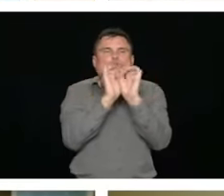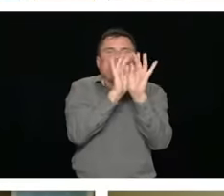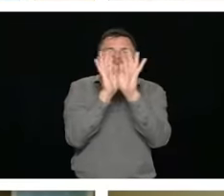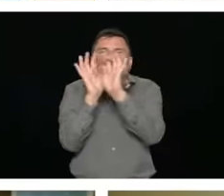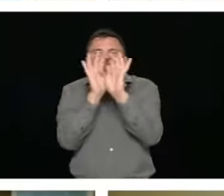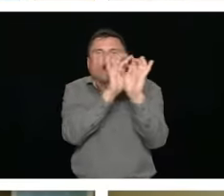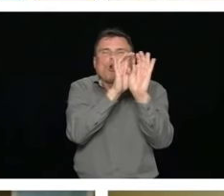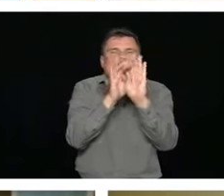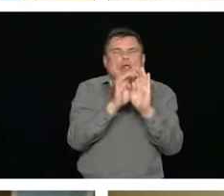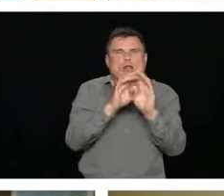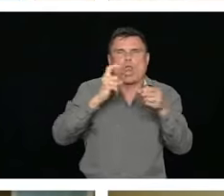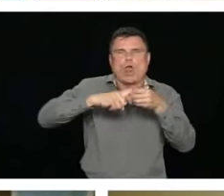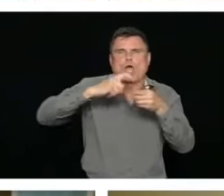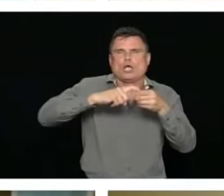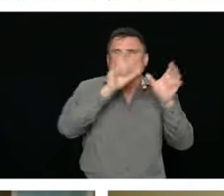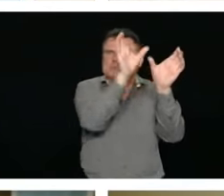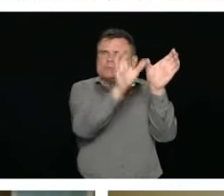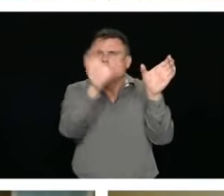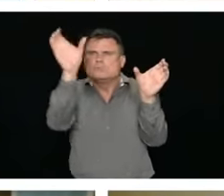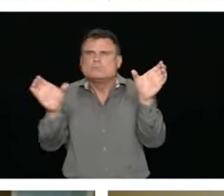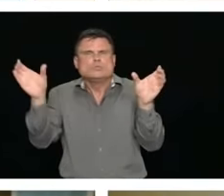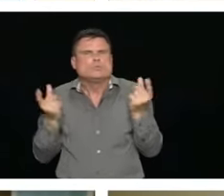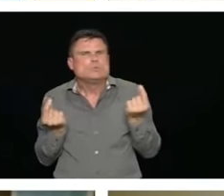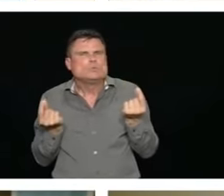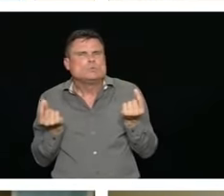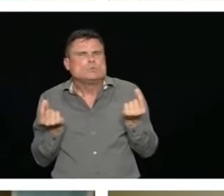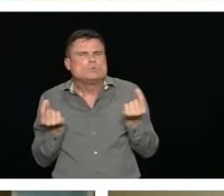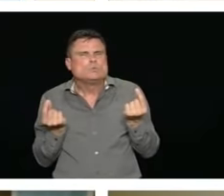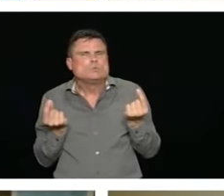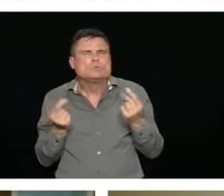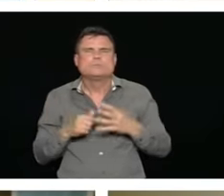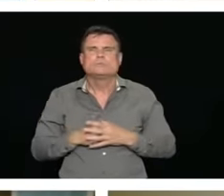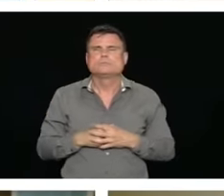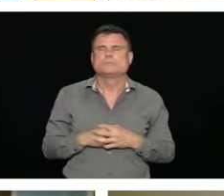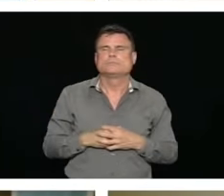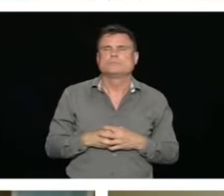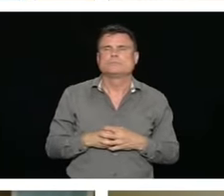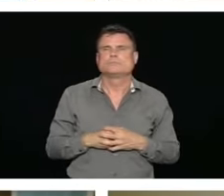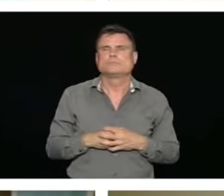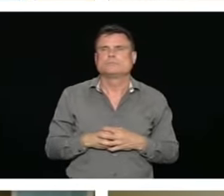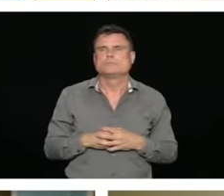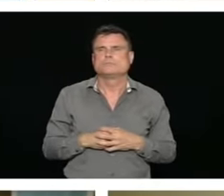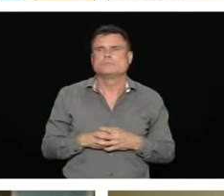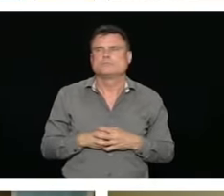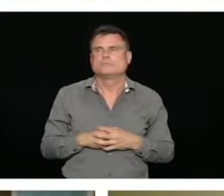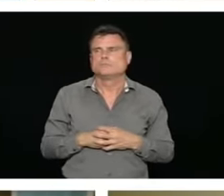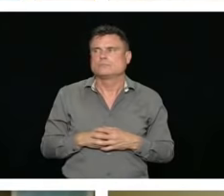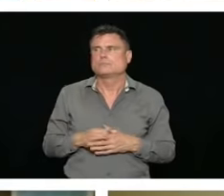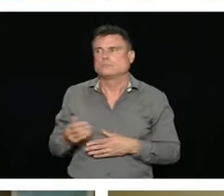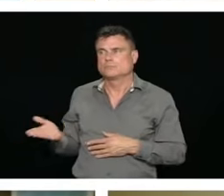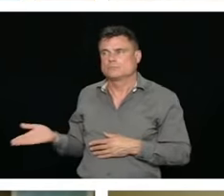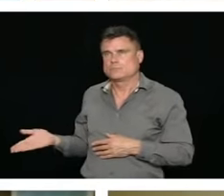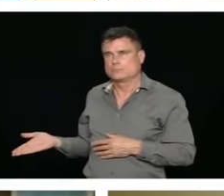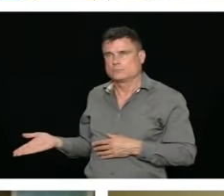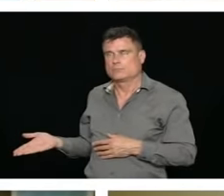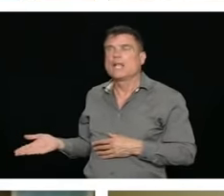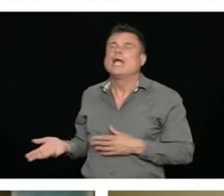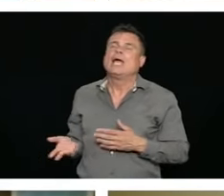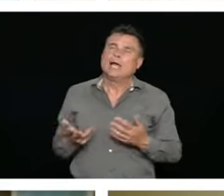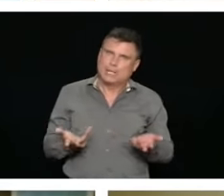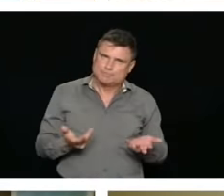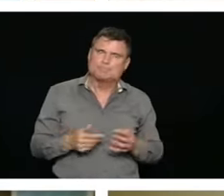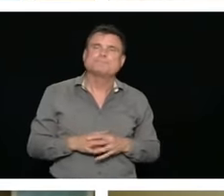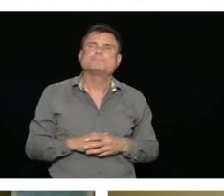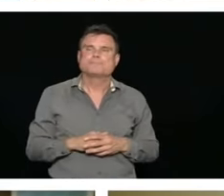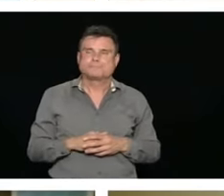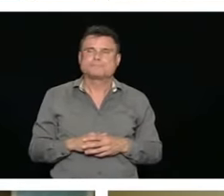think there's a couple of places where we need to be careful. One is where adults are coming in and dropping off their kids. I think